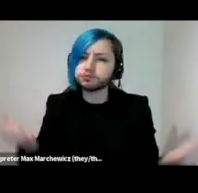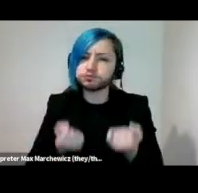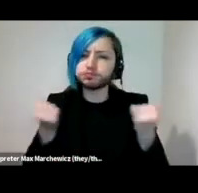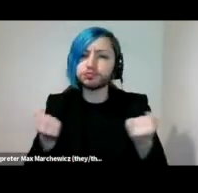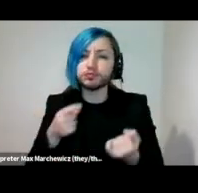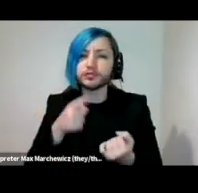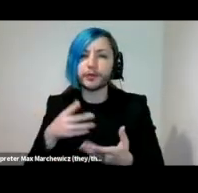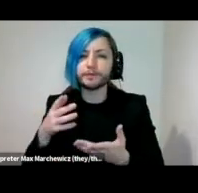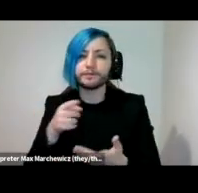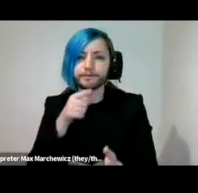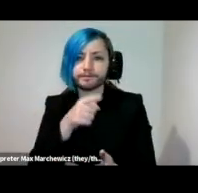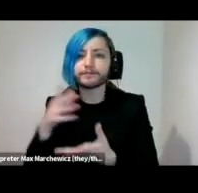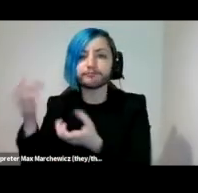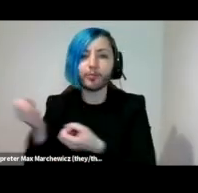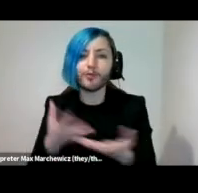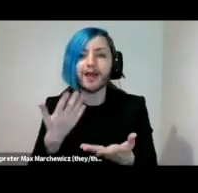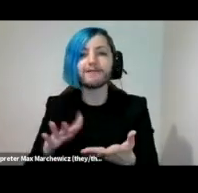is an international collaboration.